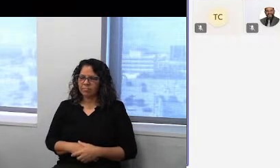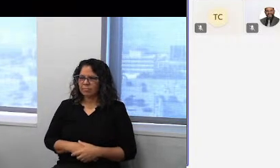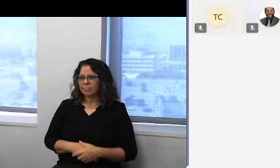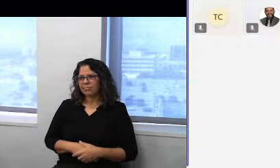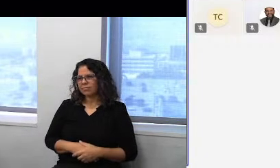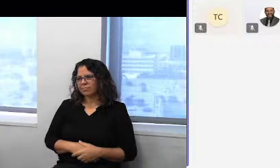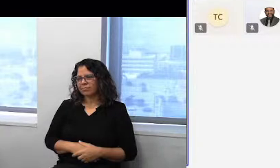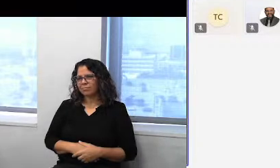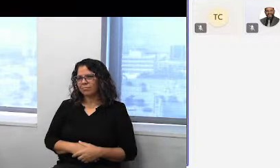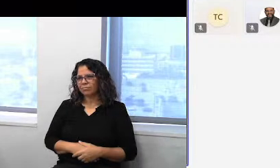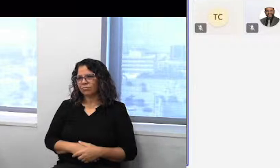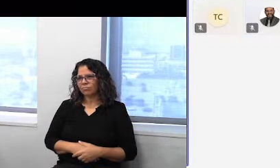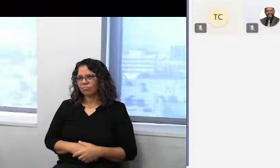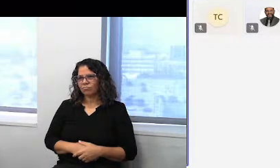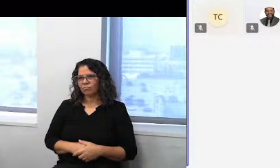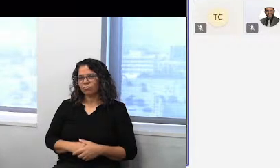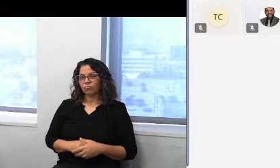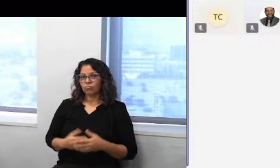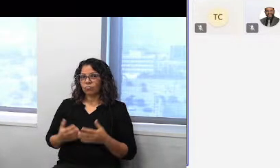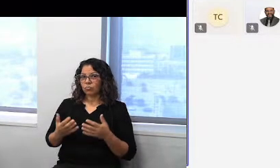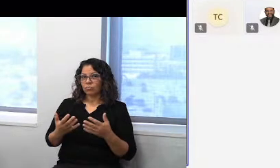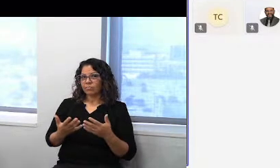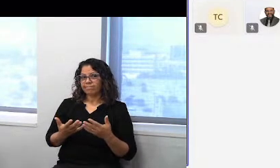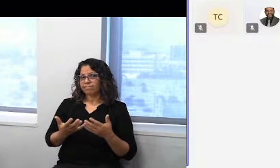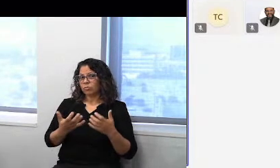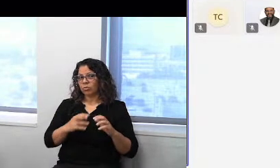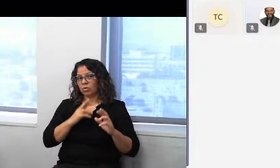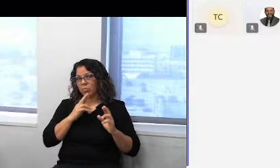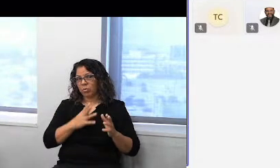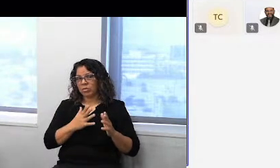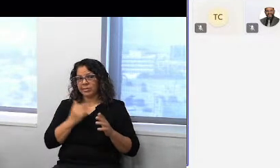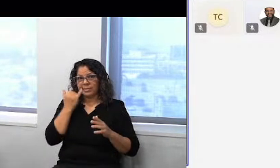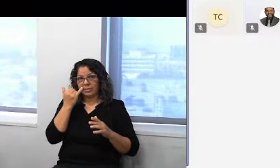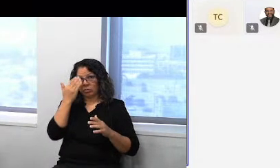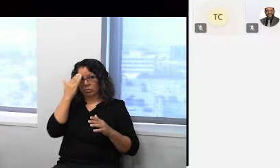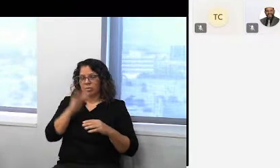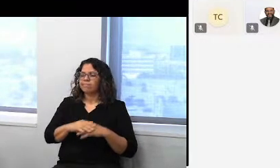doing great and appreciate it very much. And